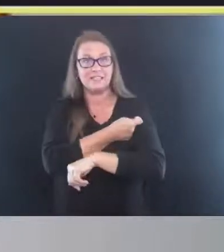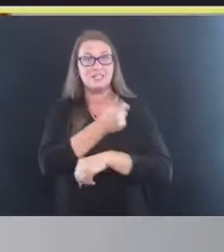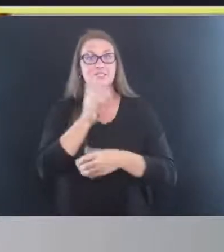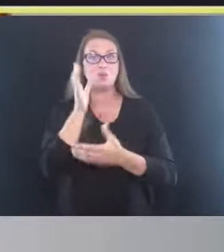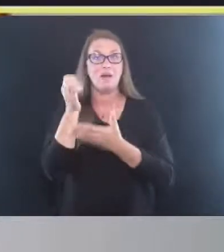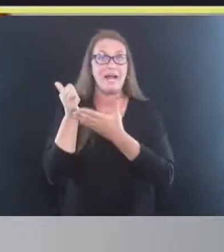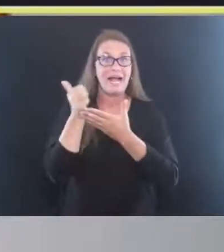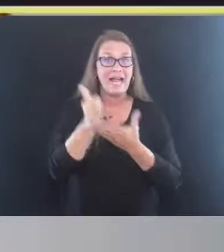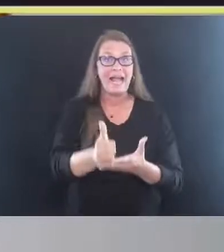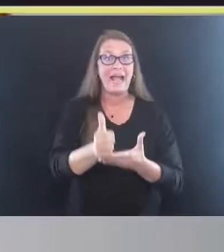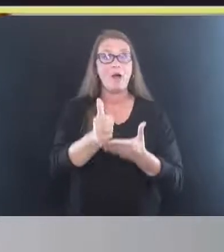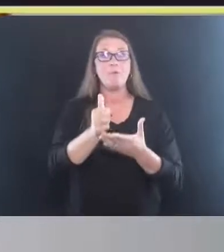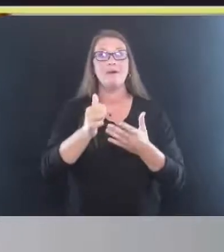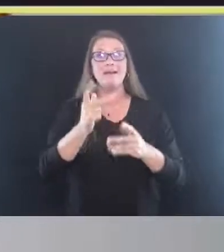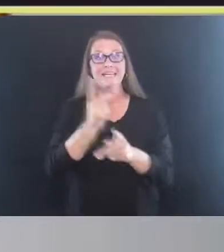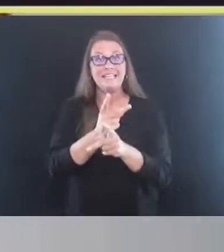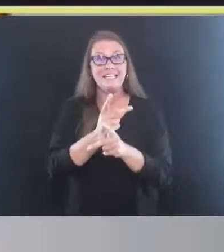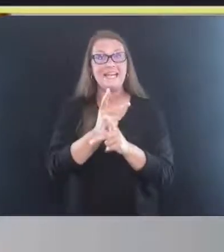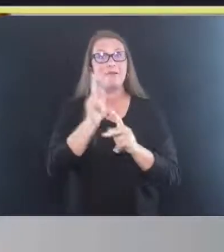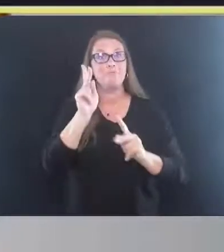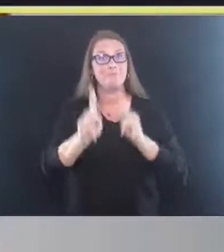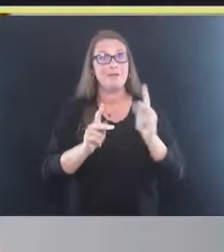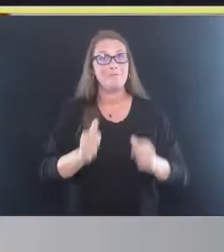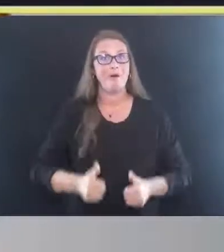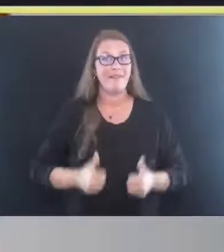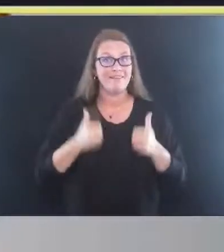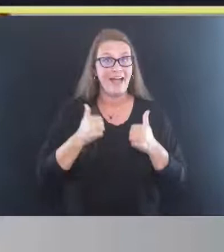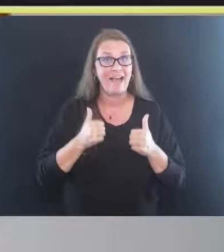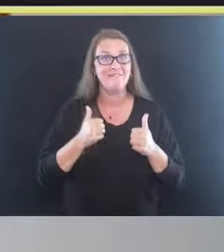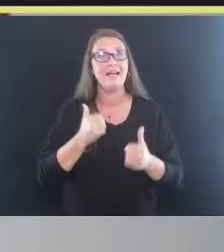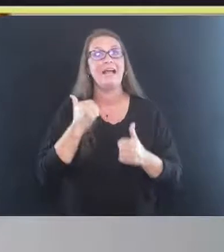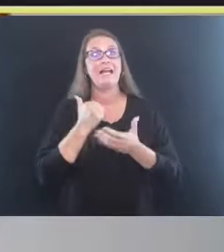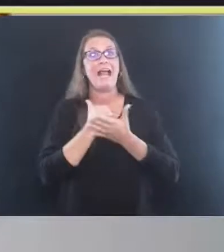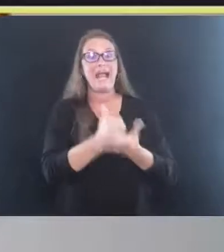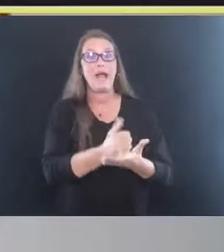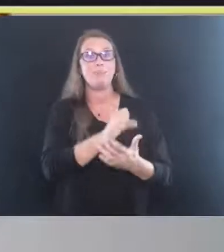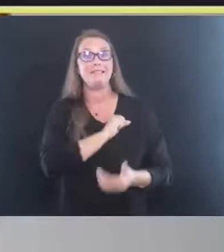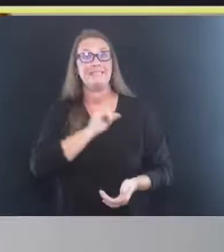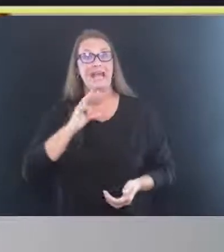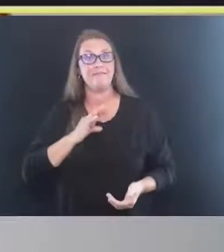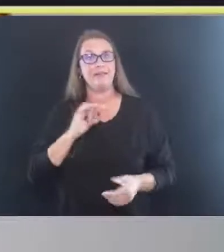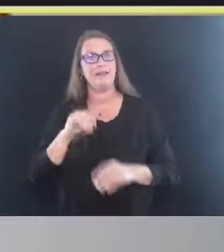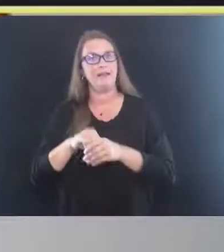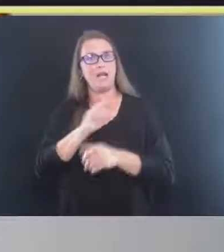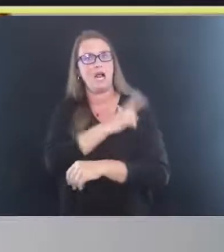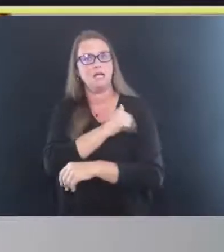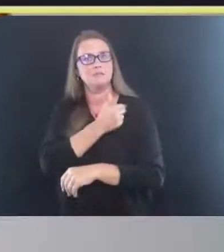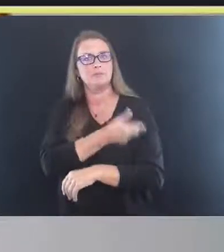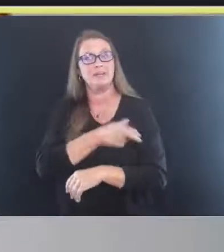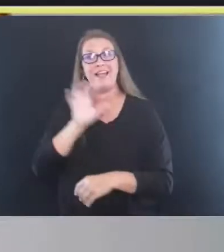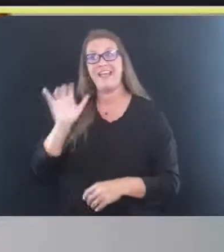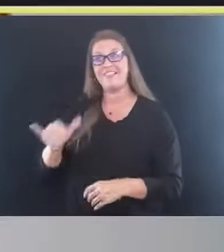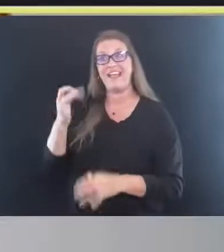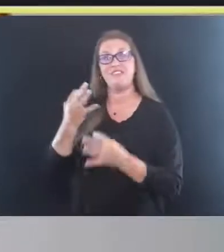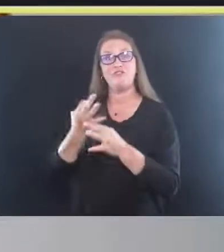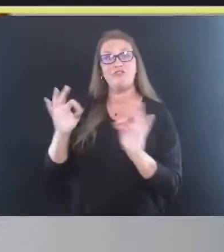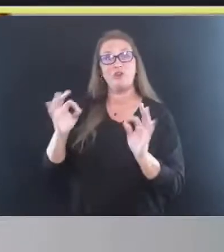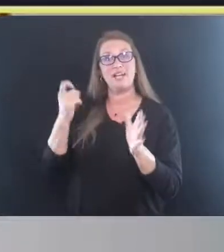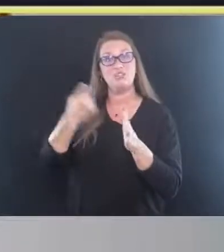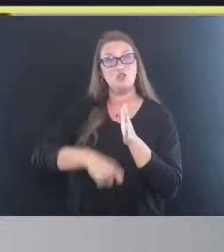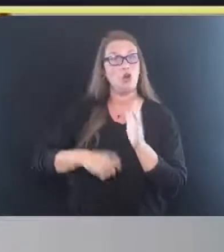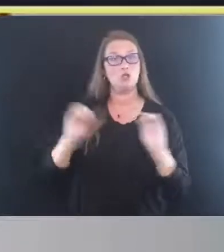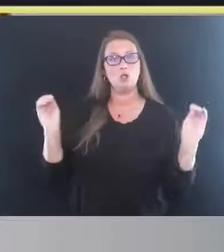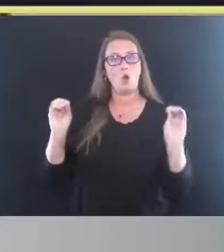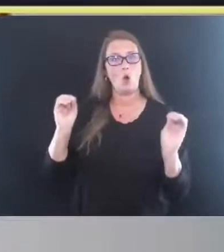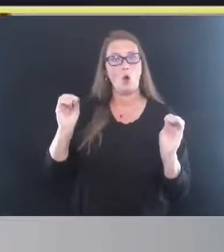keep people alive and help keep people out of the hospitals. As far as the antibody therapy, it is free of charge. When you come to the Kanawha-Charleston